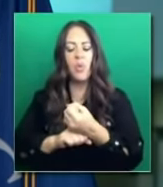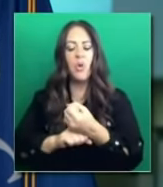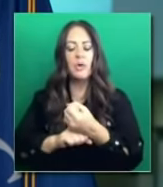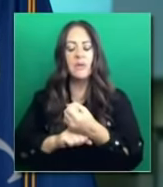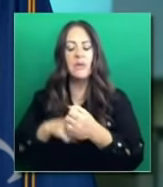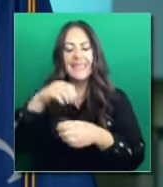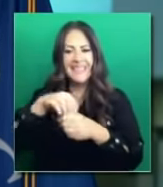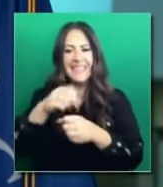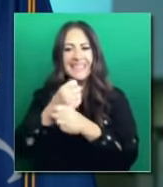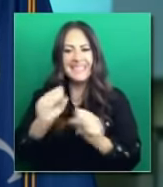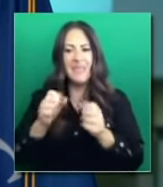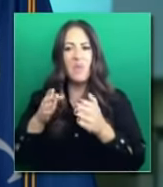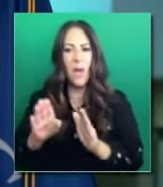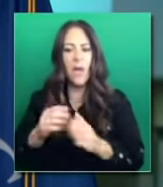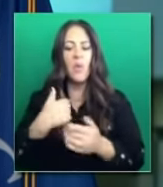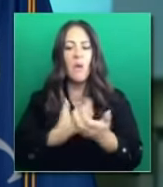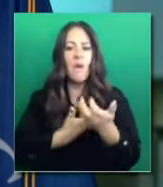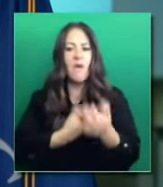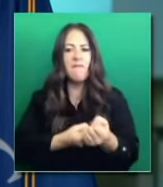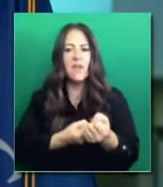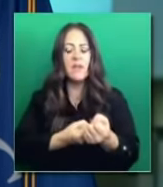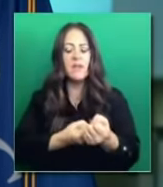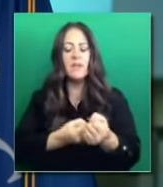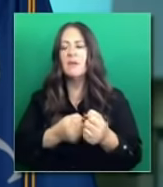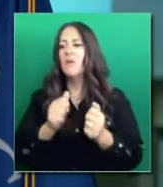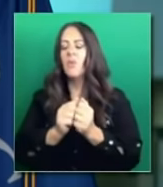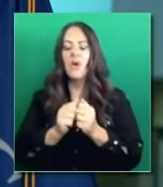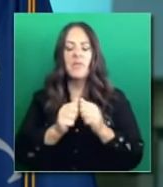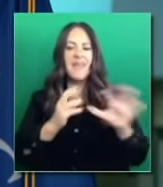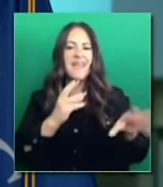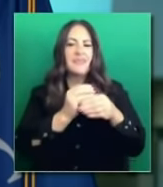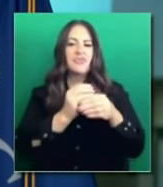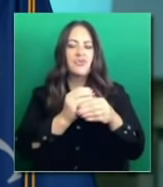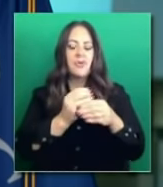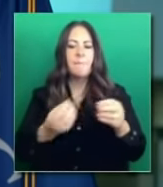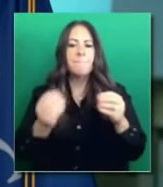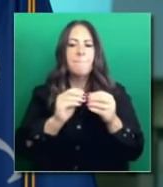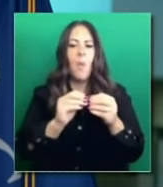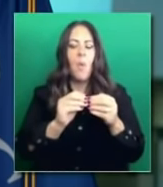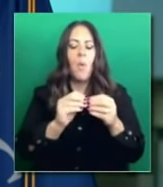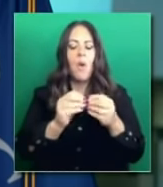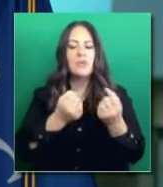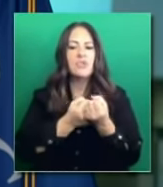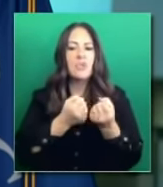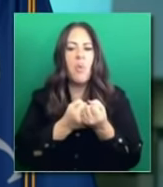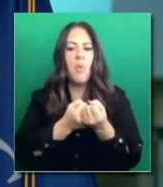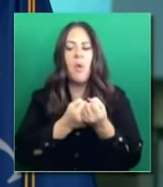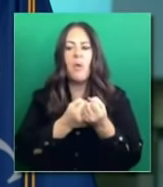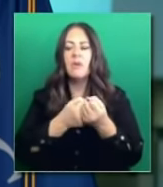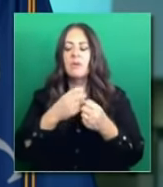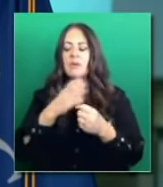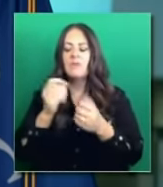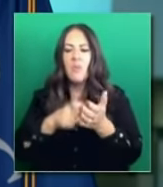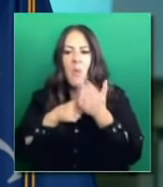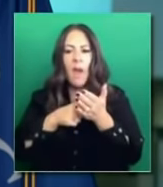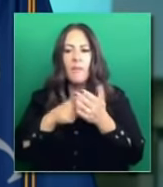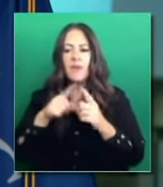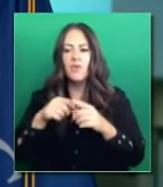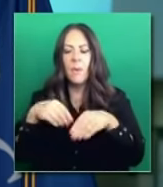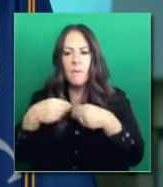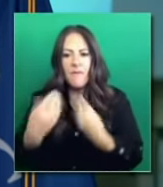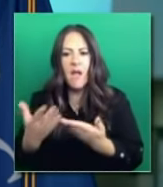So we're confident in our ability, particularly with these additional, more prescribed requirements, to do so at much